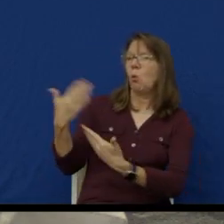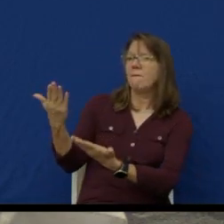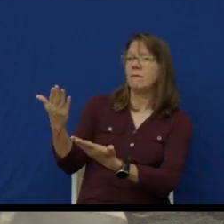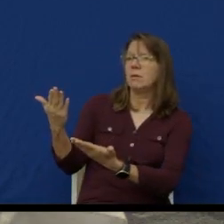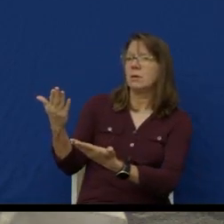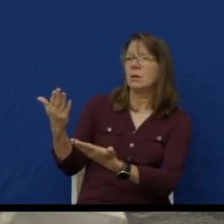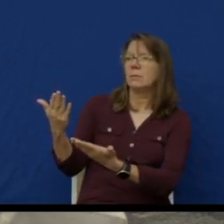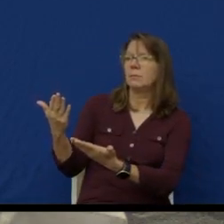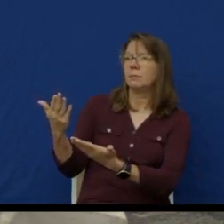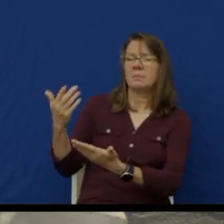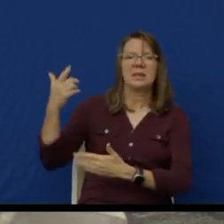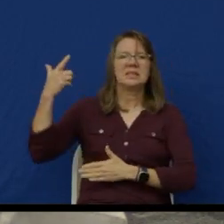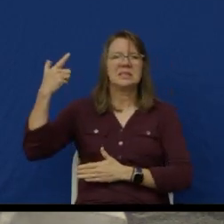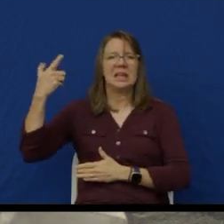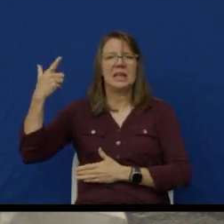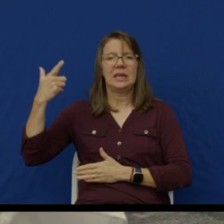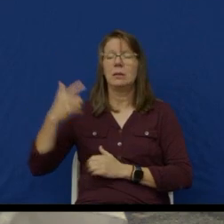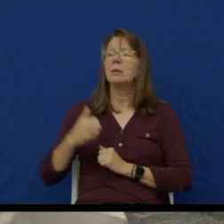I'll Is there a second?